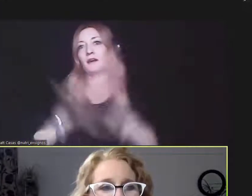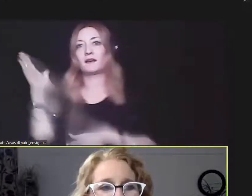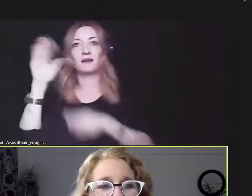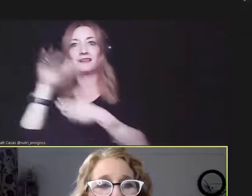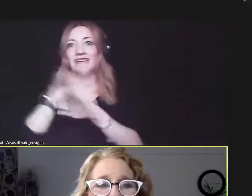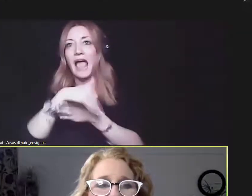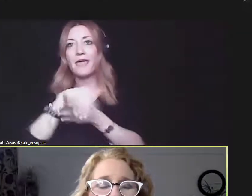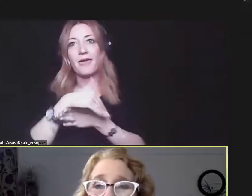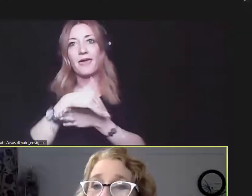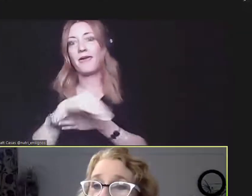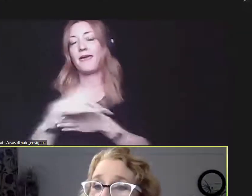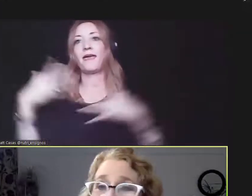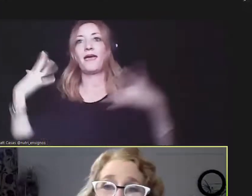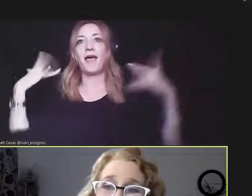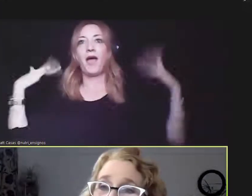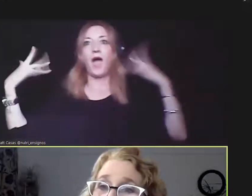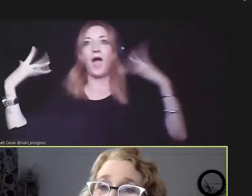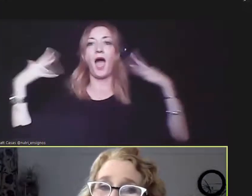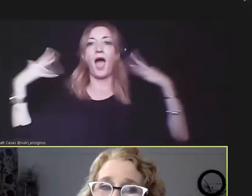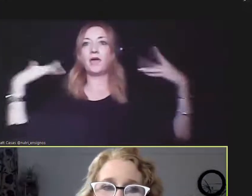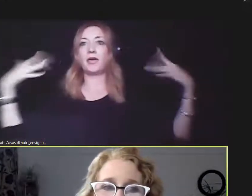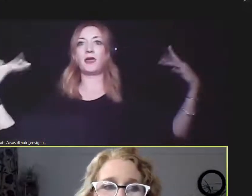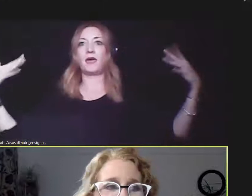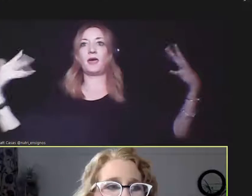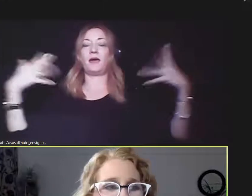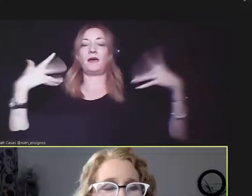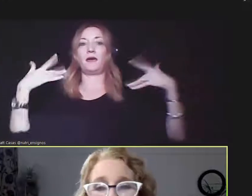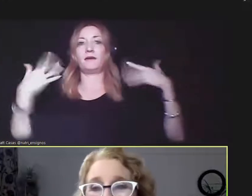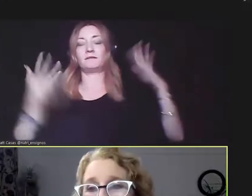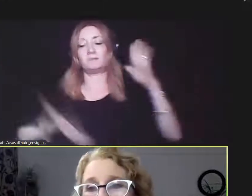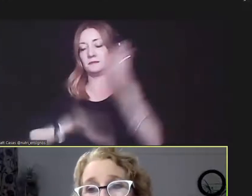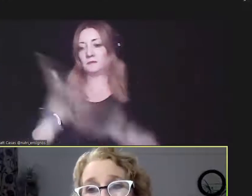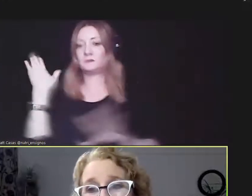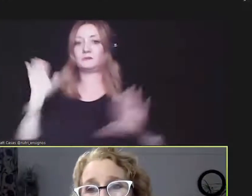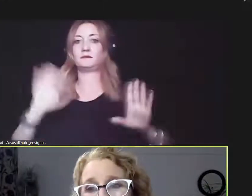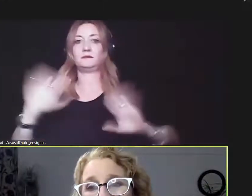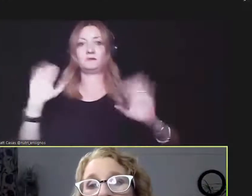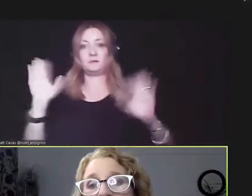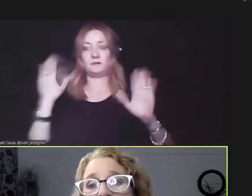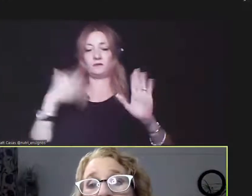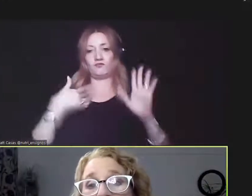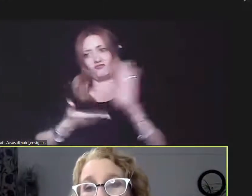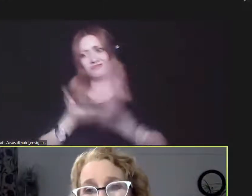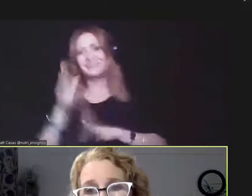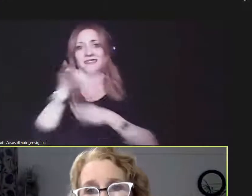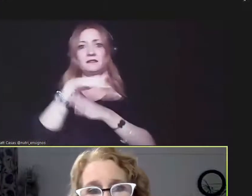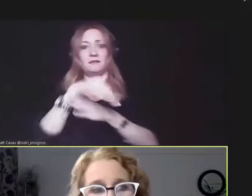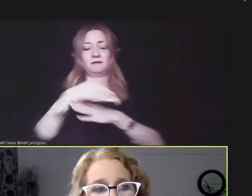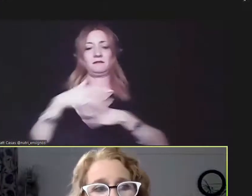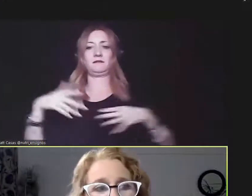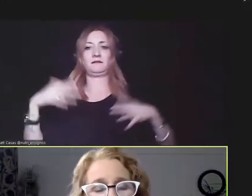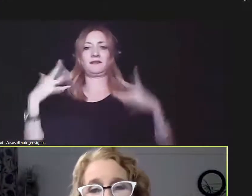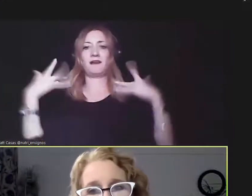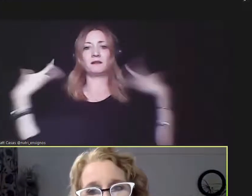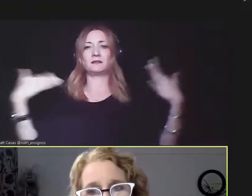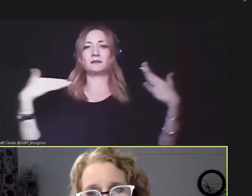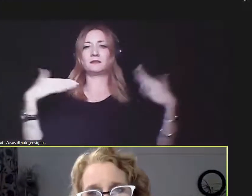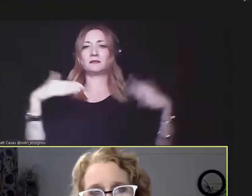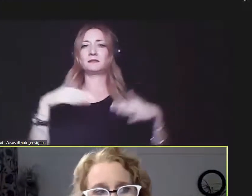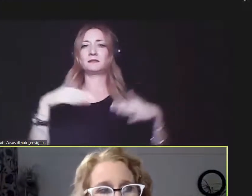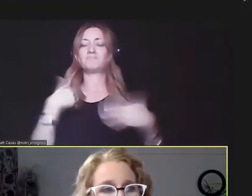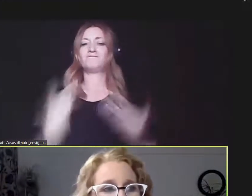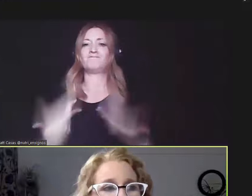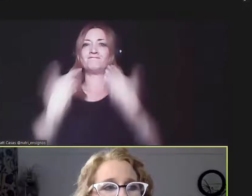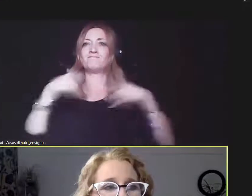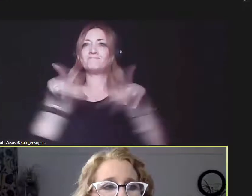right? So it can help you to de-stress. It can improve your physical and your mental